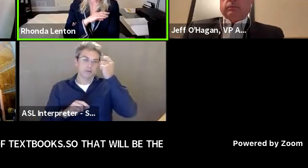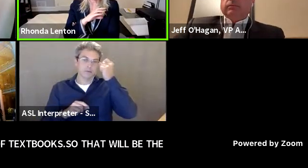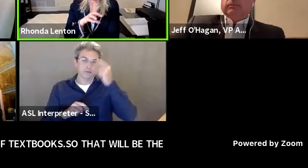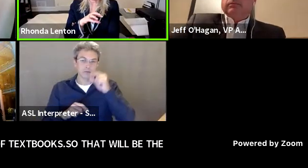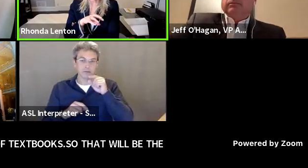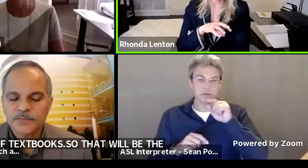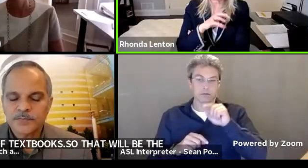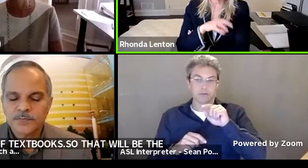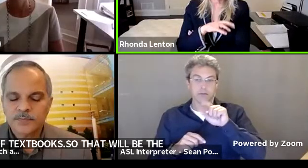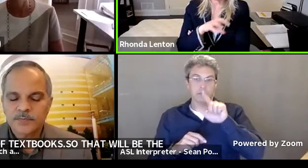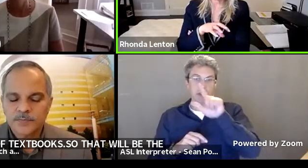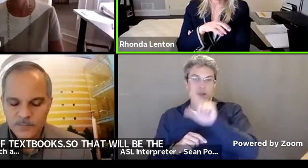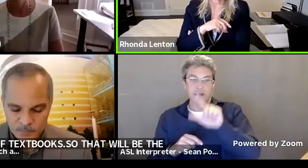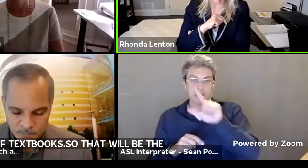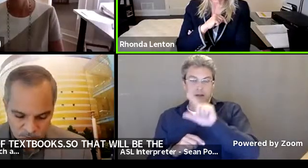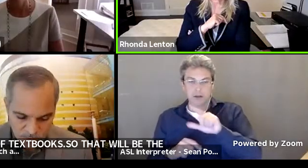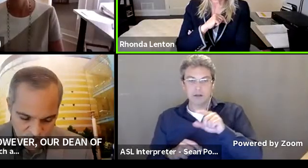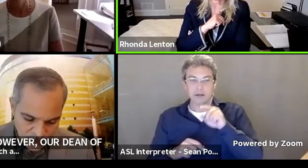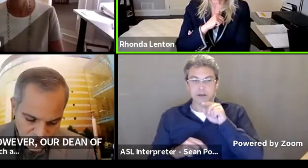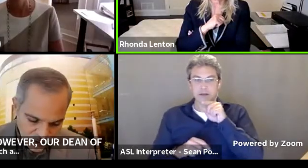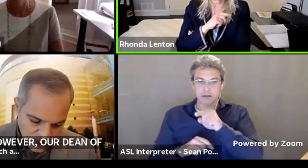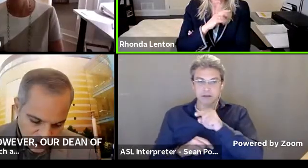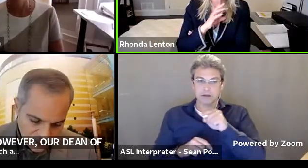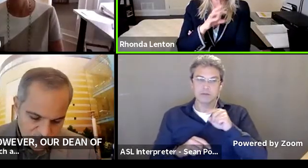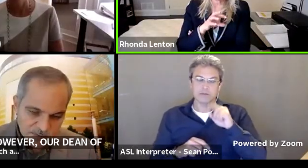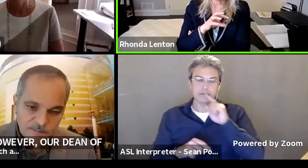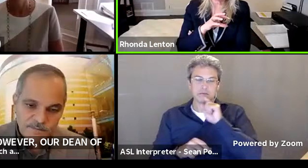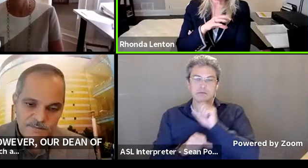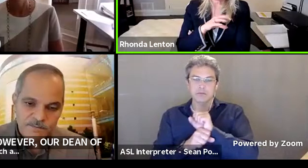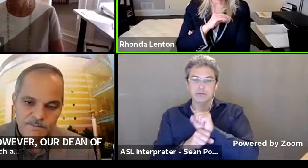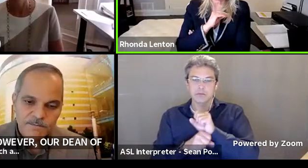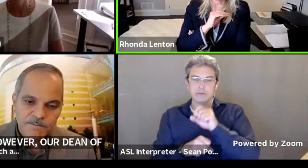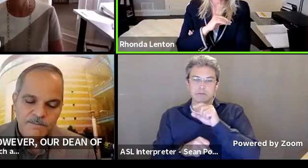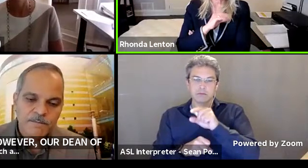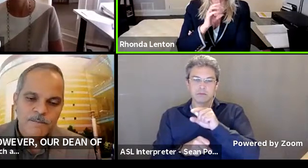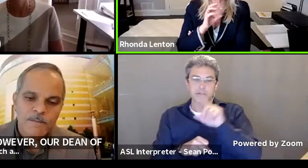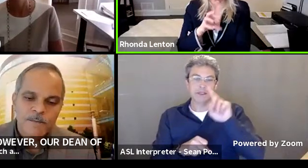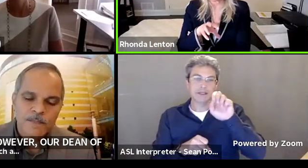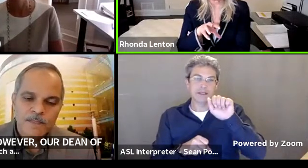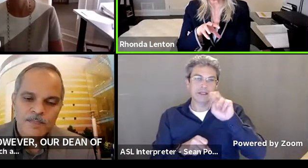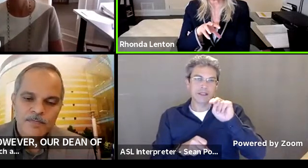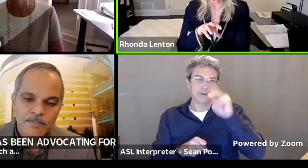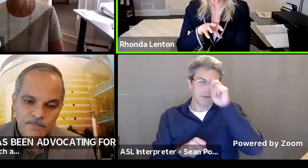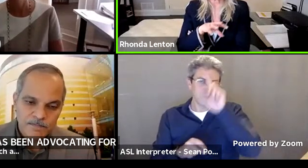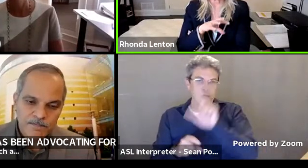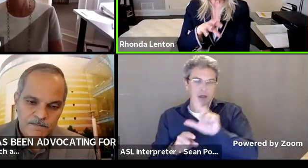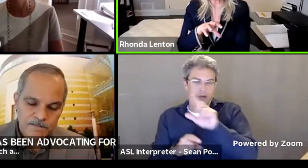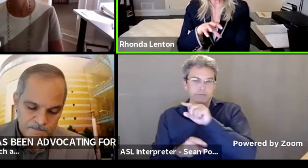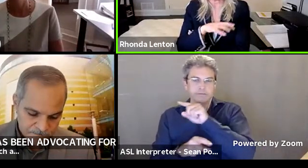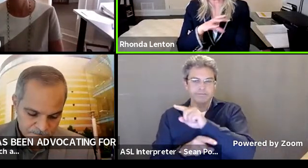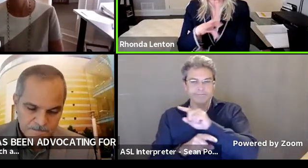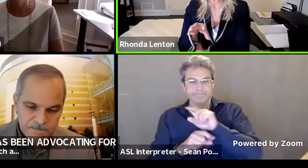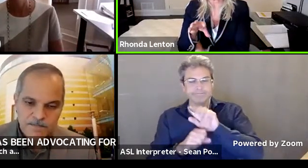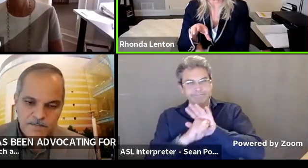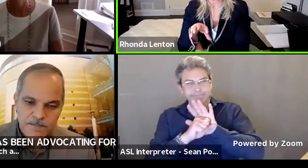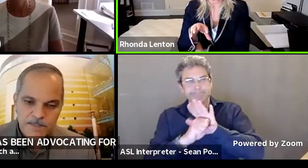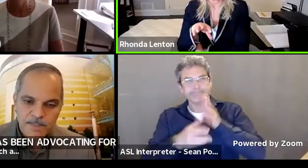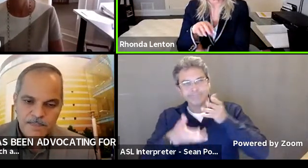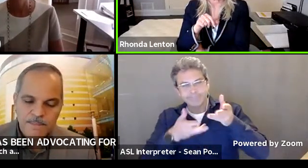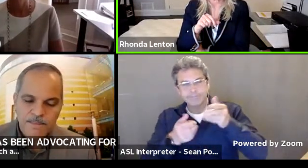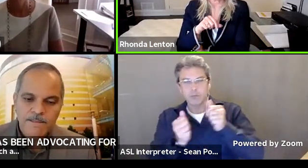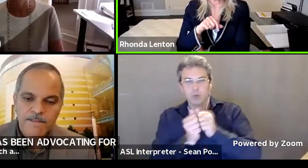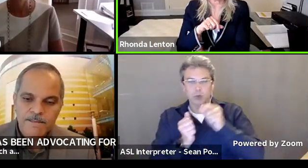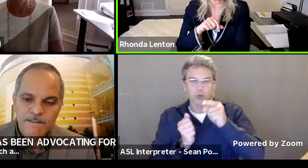been advocating for some time with faculty members to try as much as possible to use open